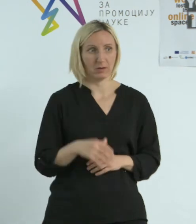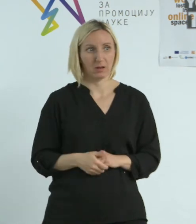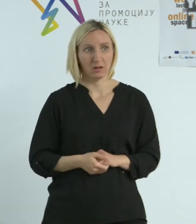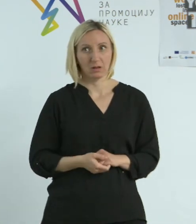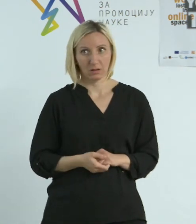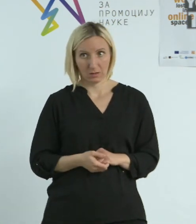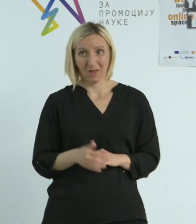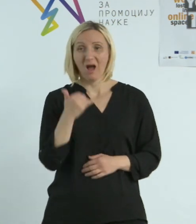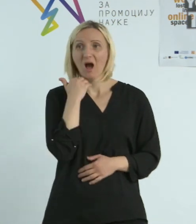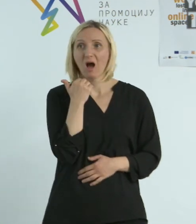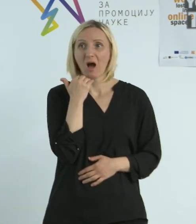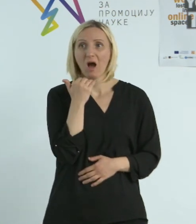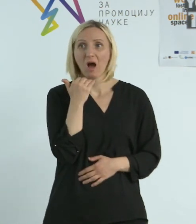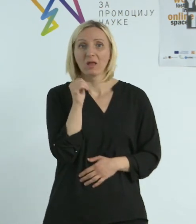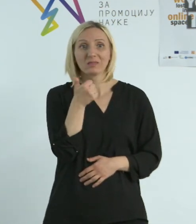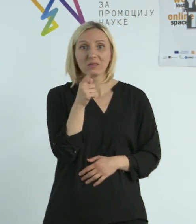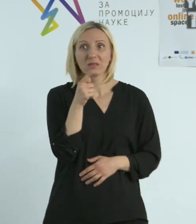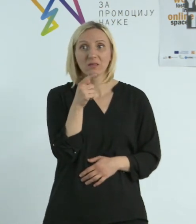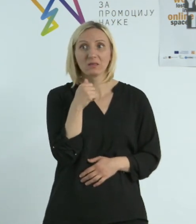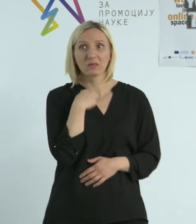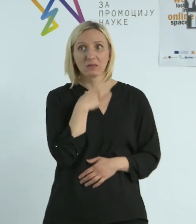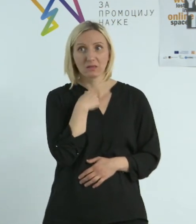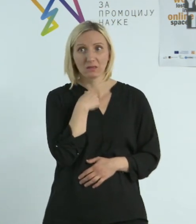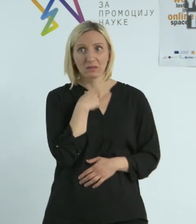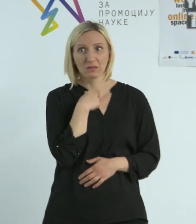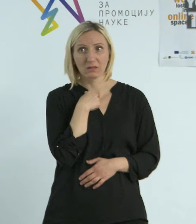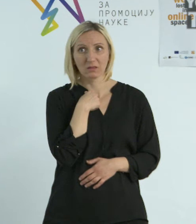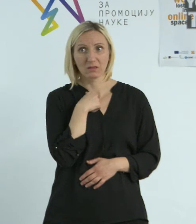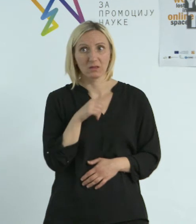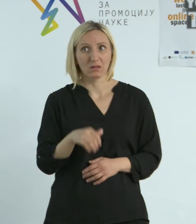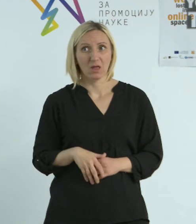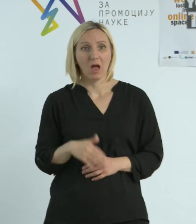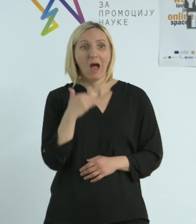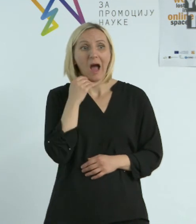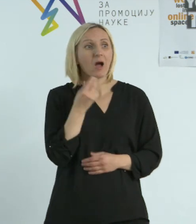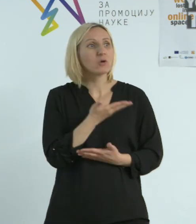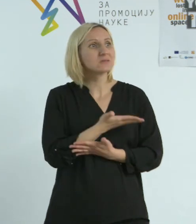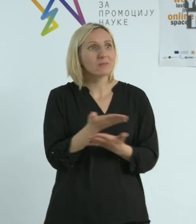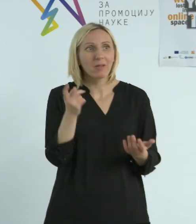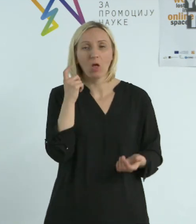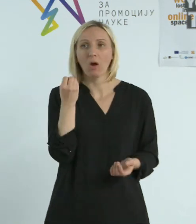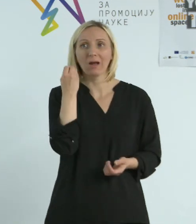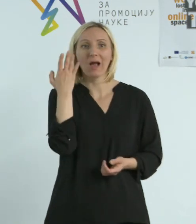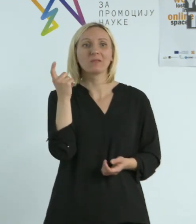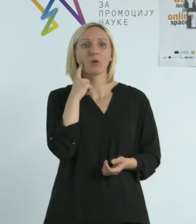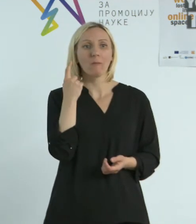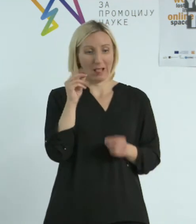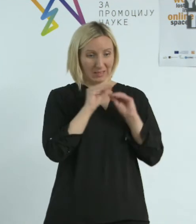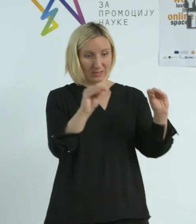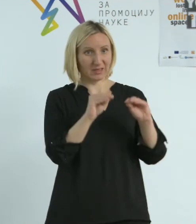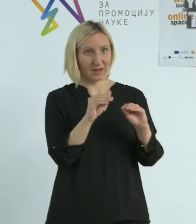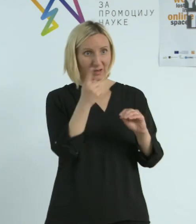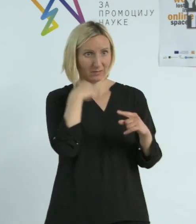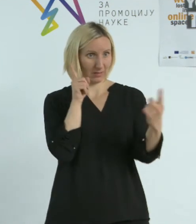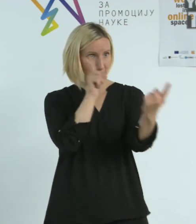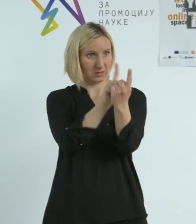if you ever try, if you ever have tried the training course with face-to-face, it's